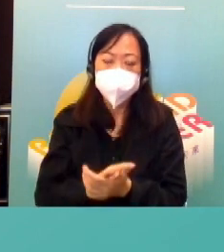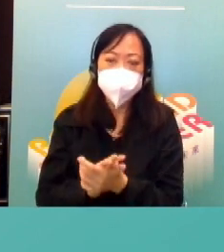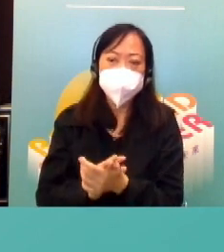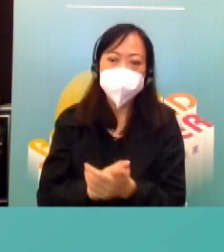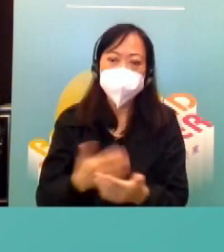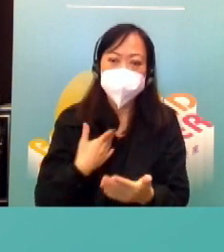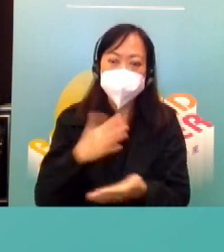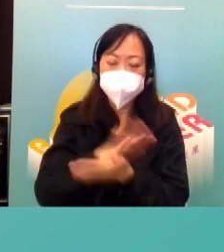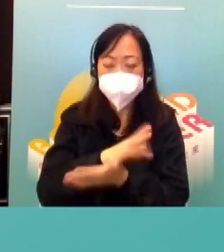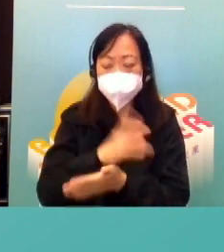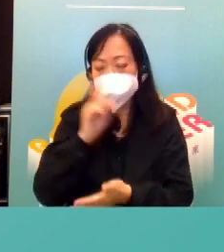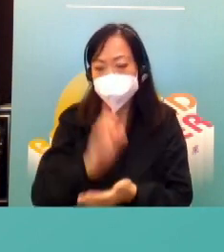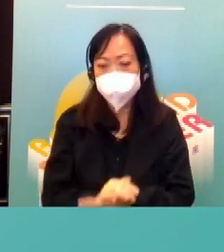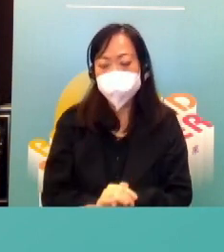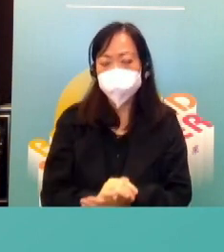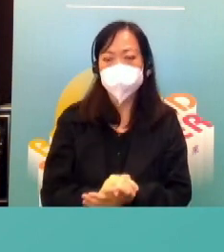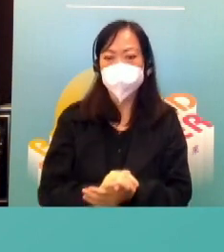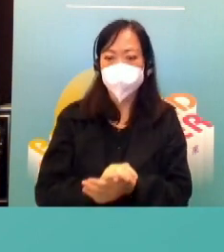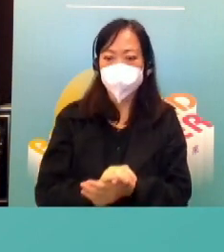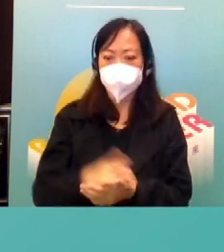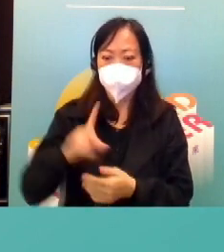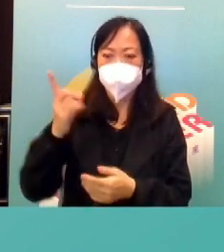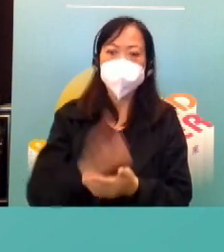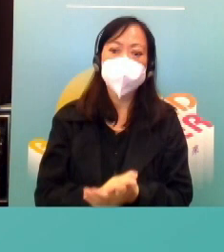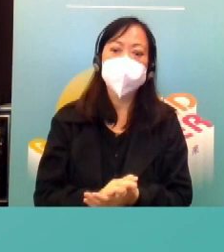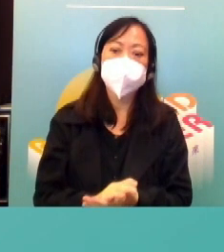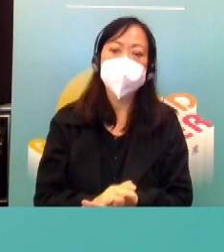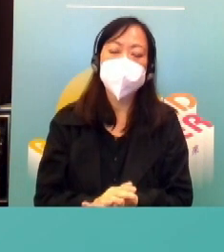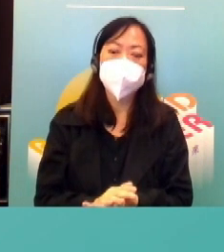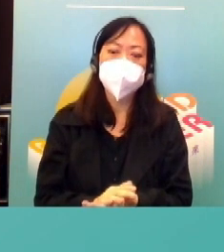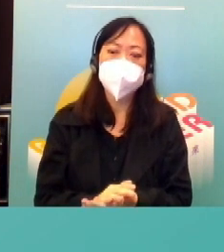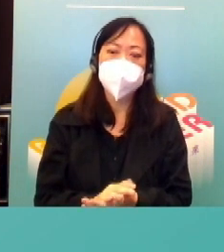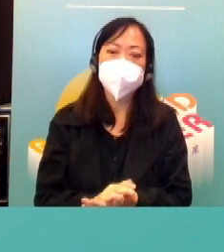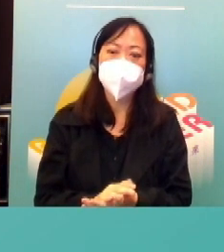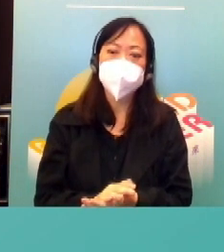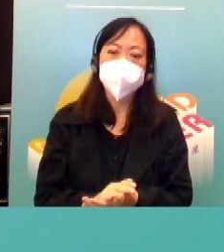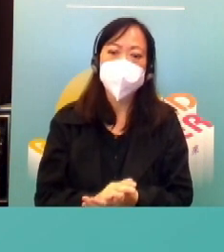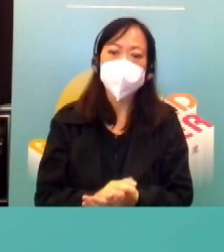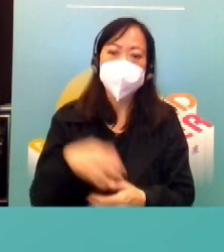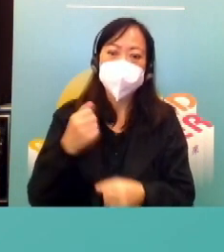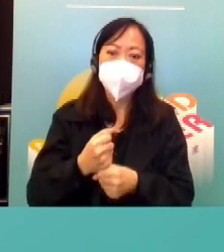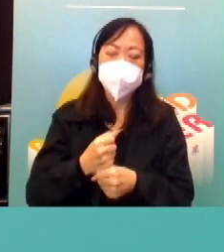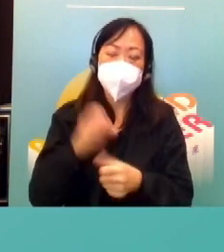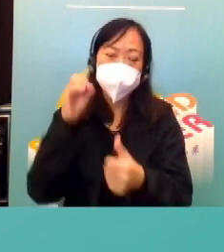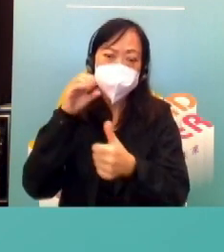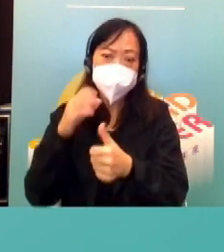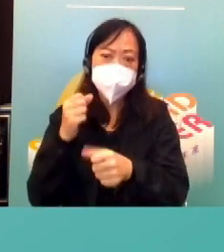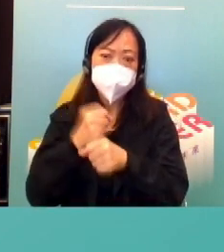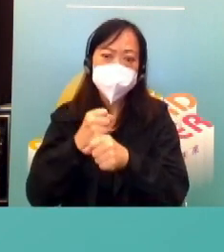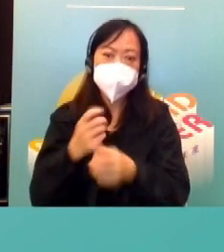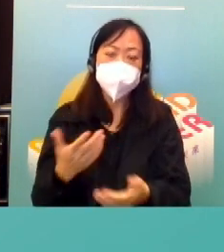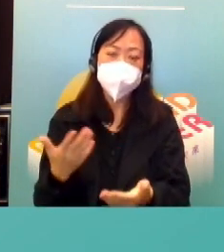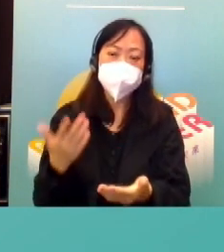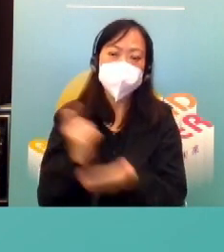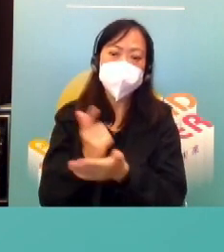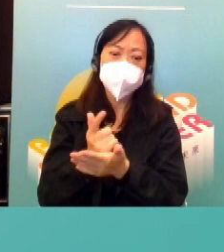so alongside this advisory business, our main activities is about managing funds that we raise from a